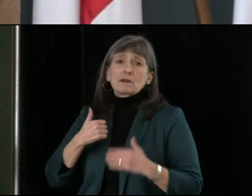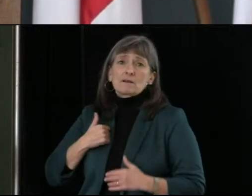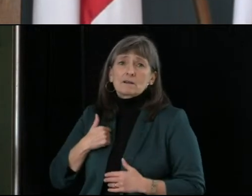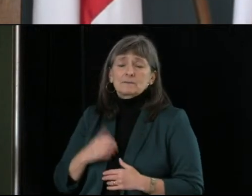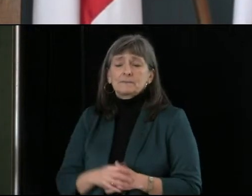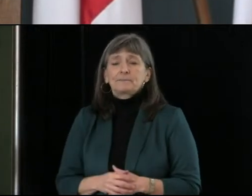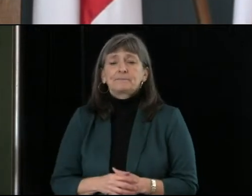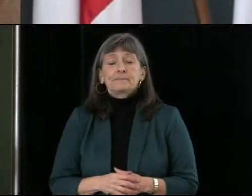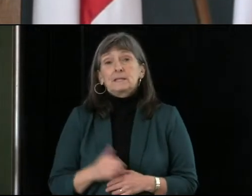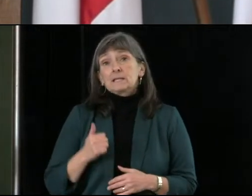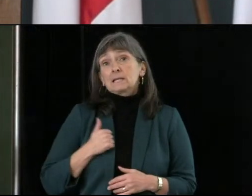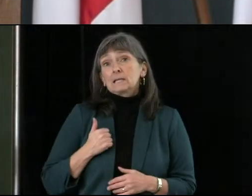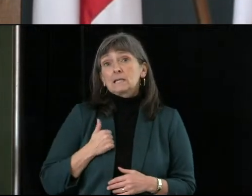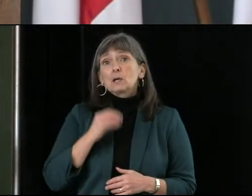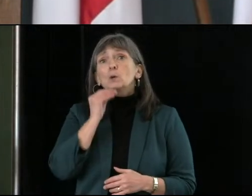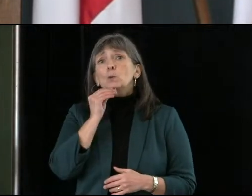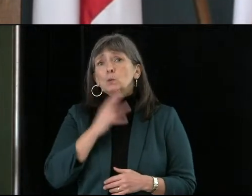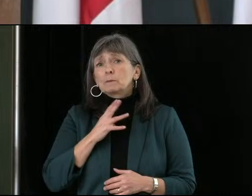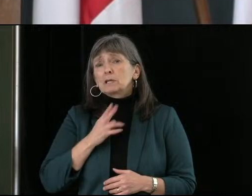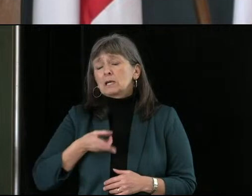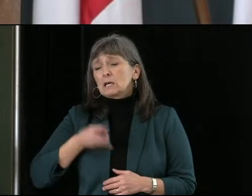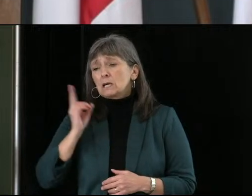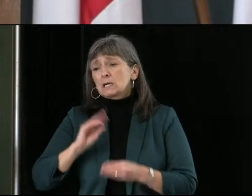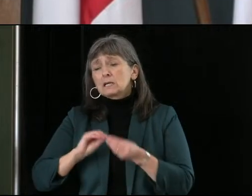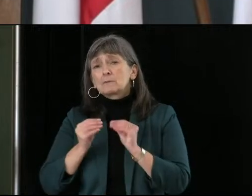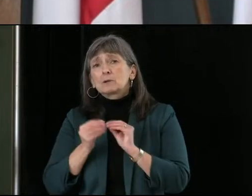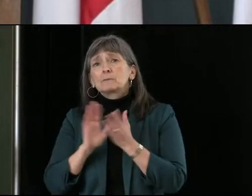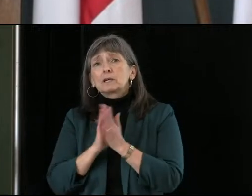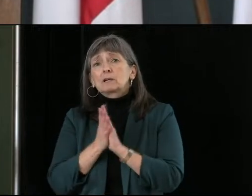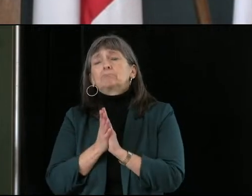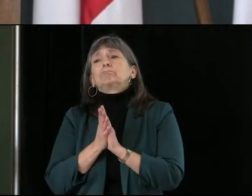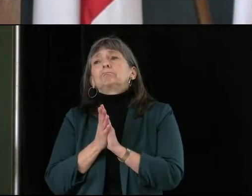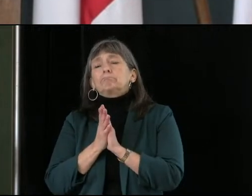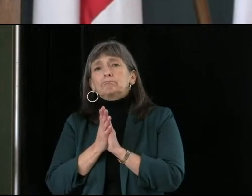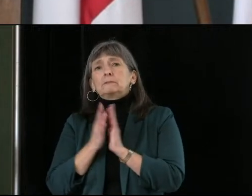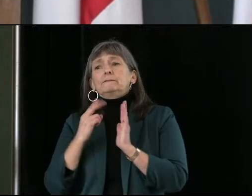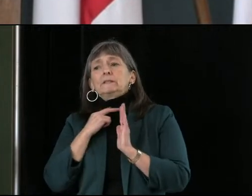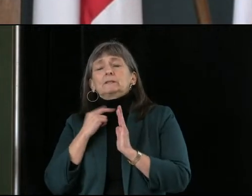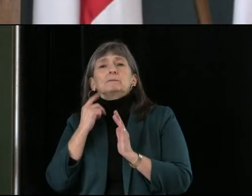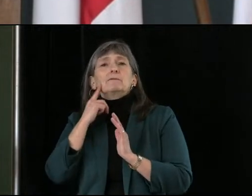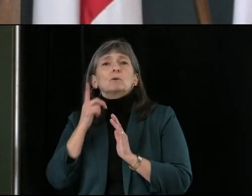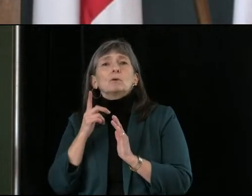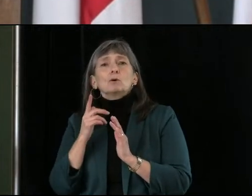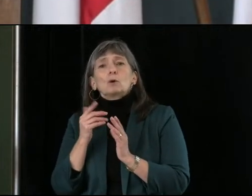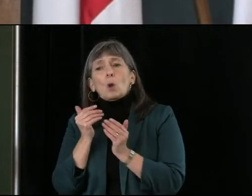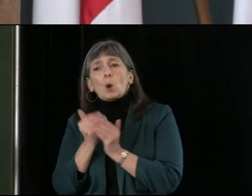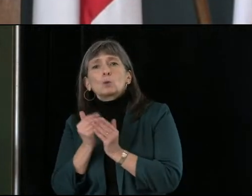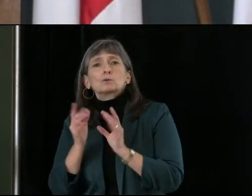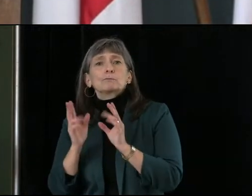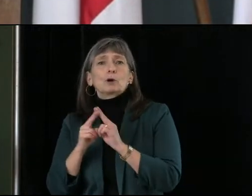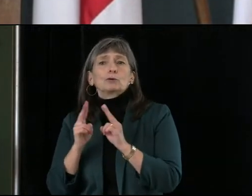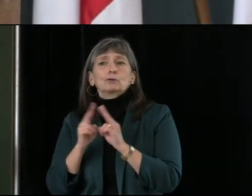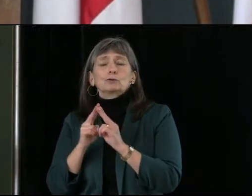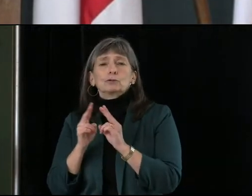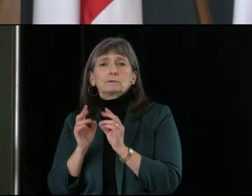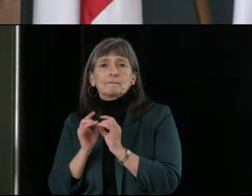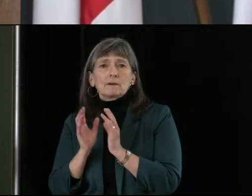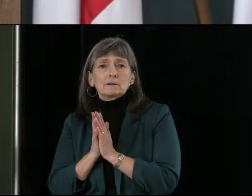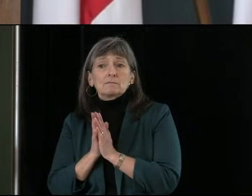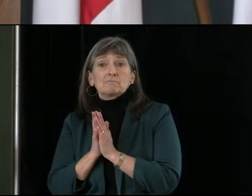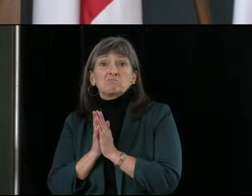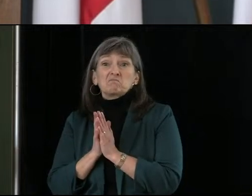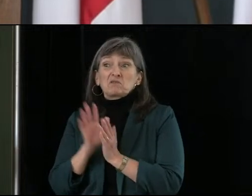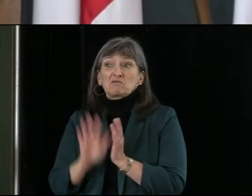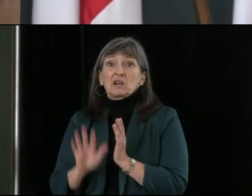Canada, women are overrepresented as victims of intimate partner violence, accounting for almost 8 in